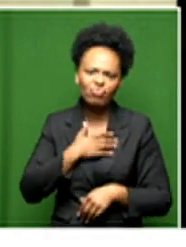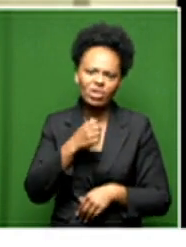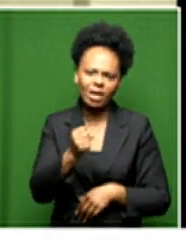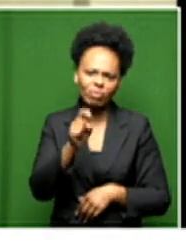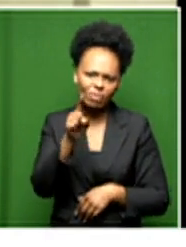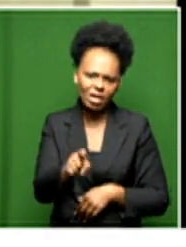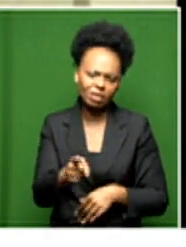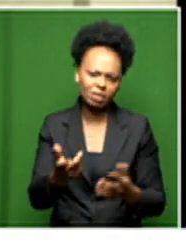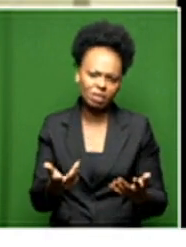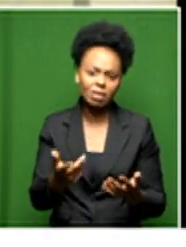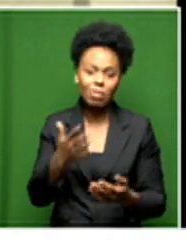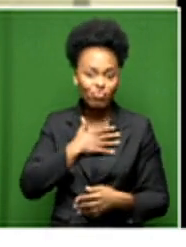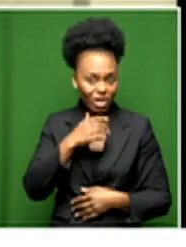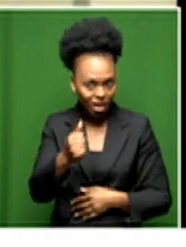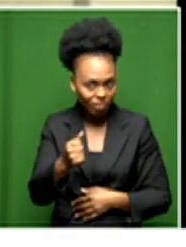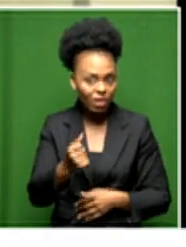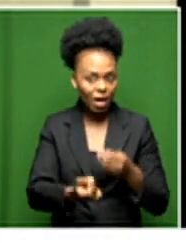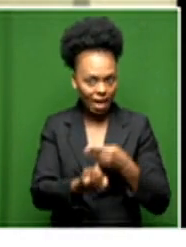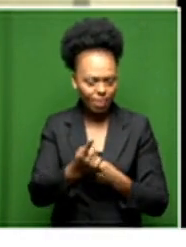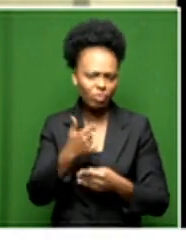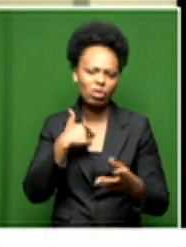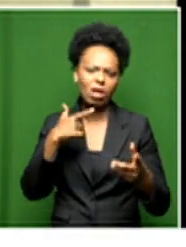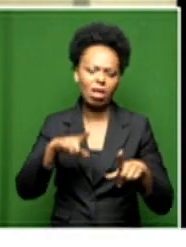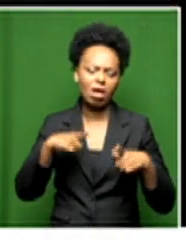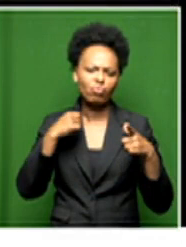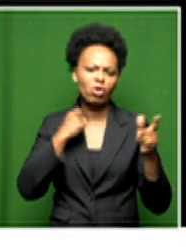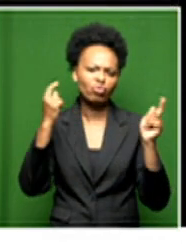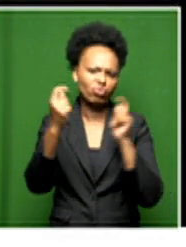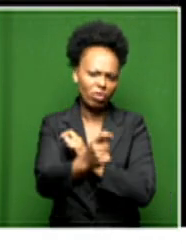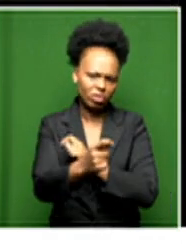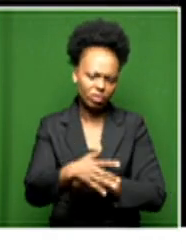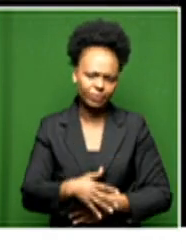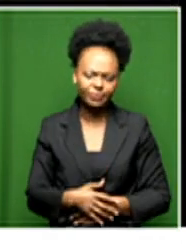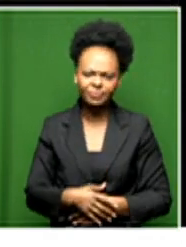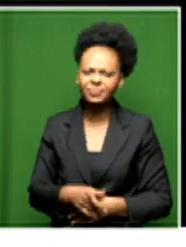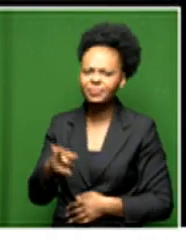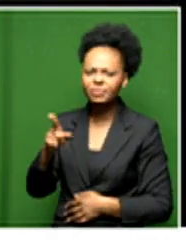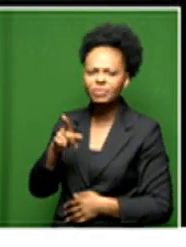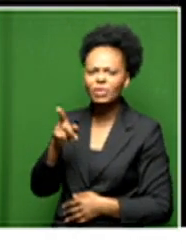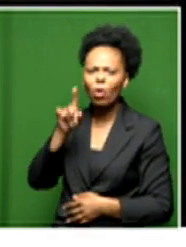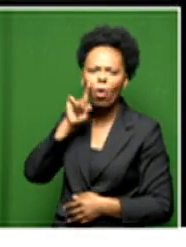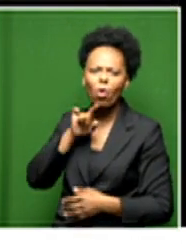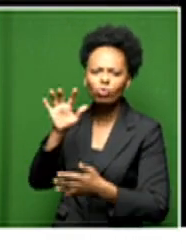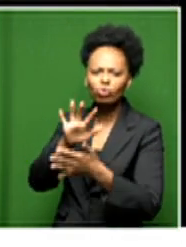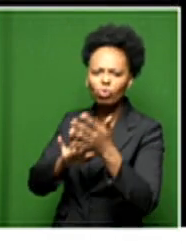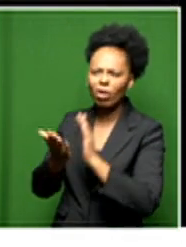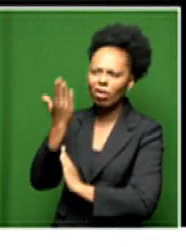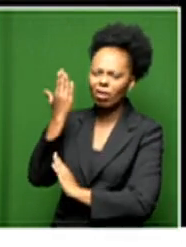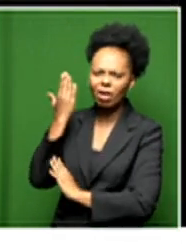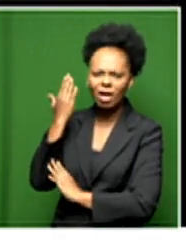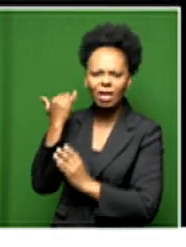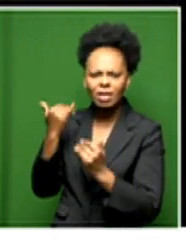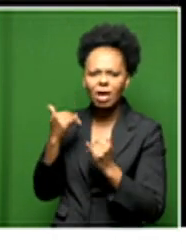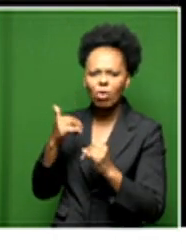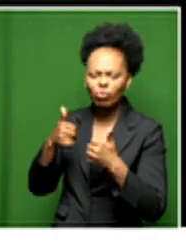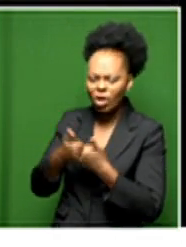So things changed from that point onwards. Now, when you look back at all these stories, what would you say this journey has taught